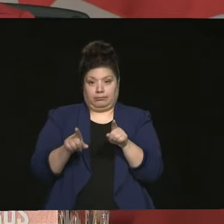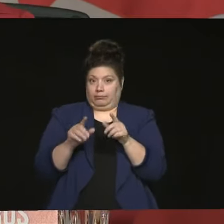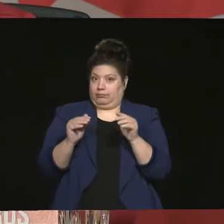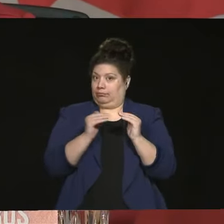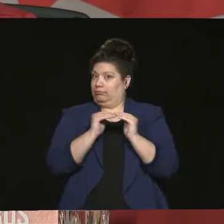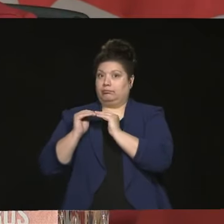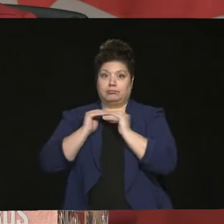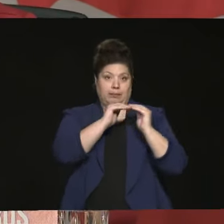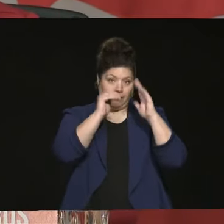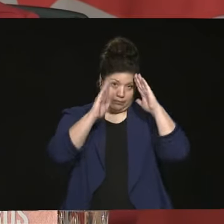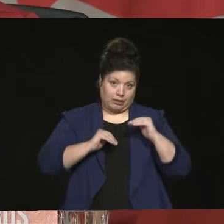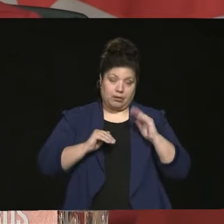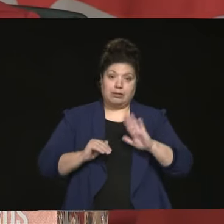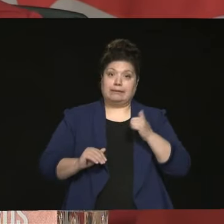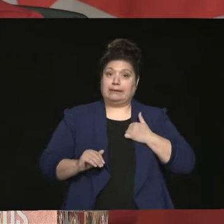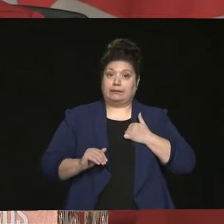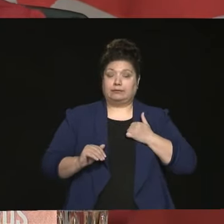very important rules.